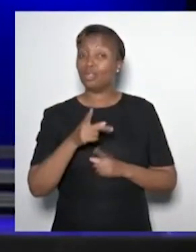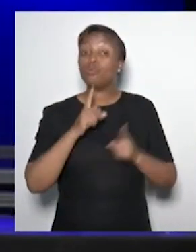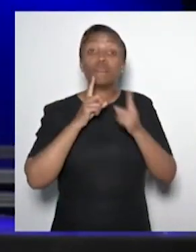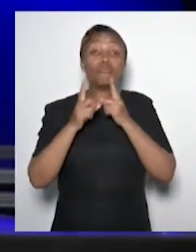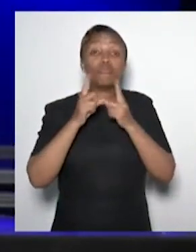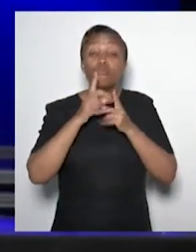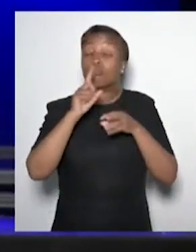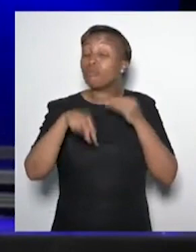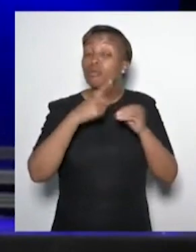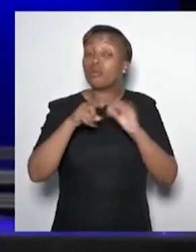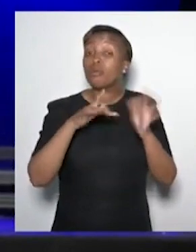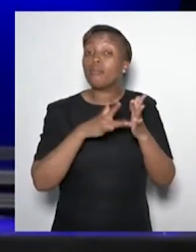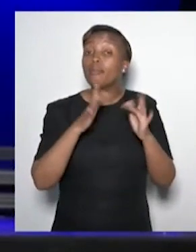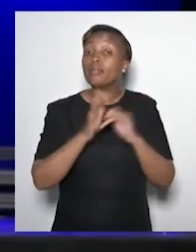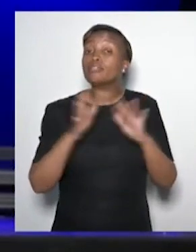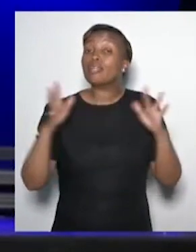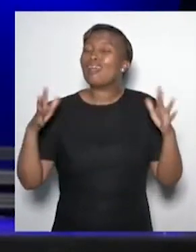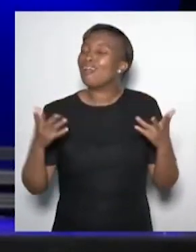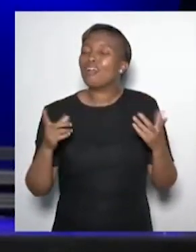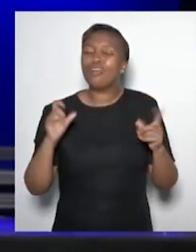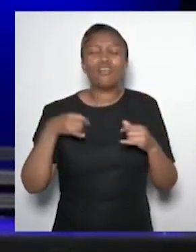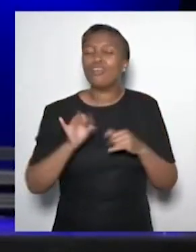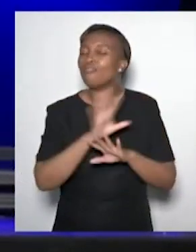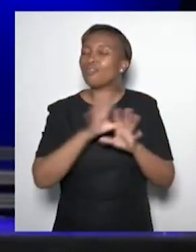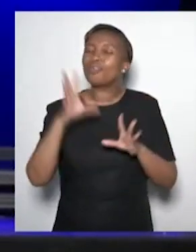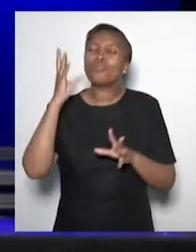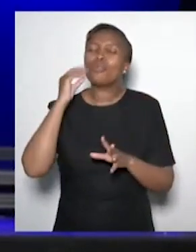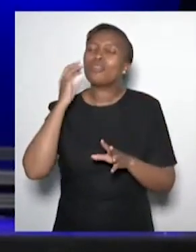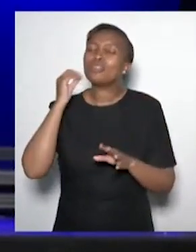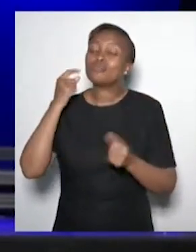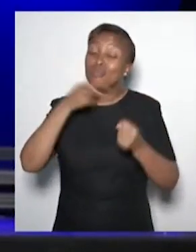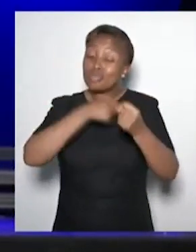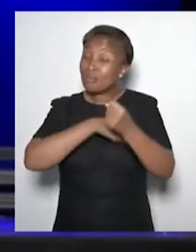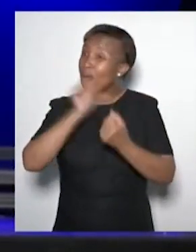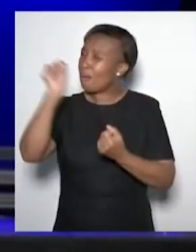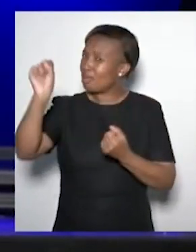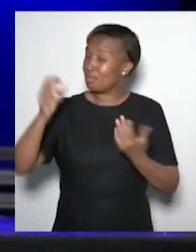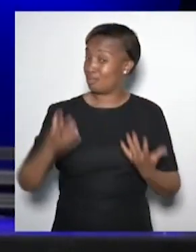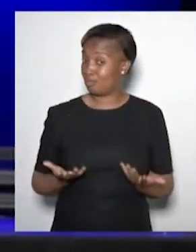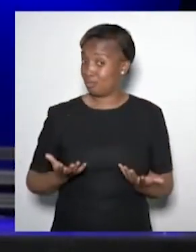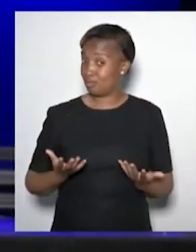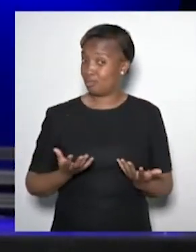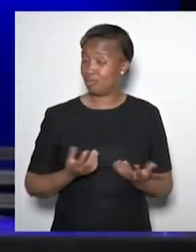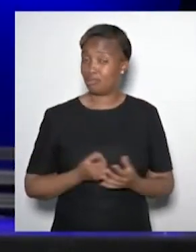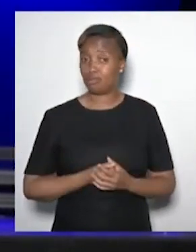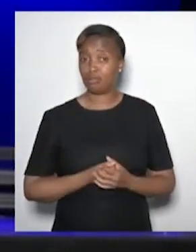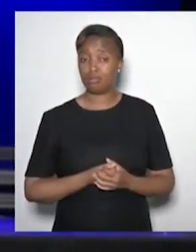Utabulelang ka Jesu hausa experience sa power ya hai.